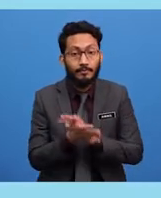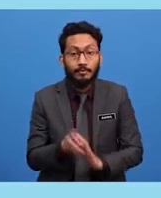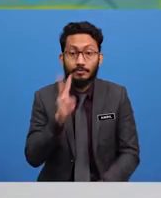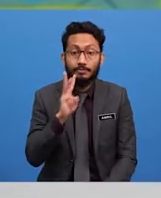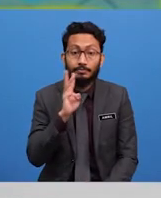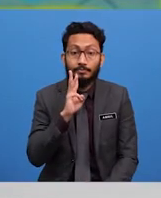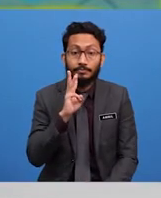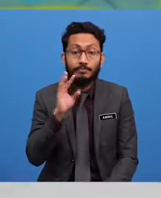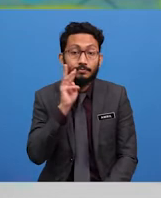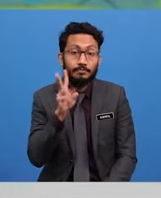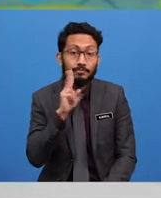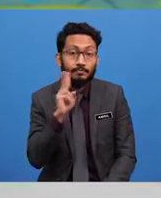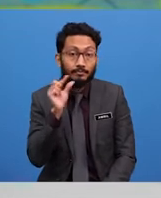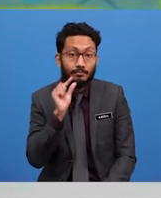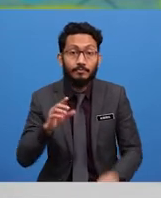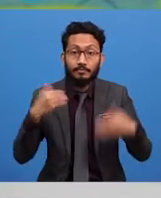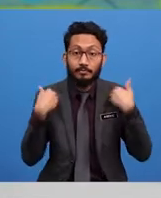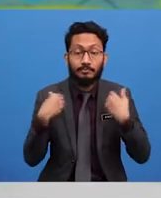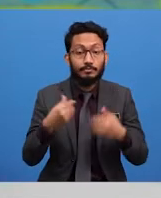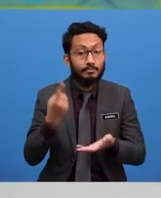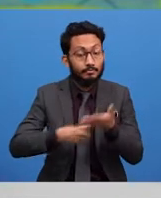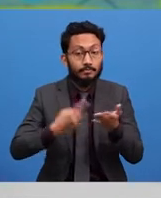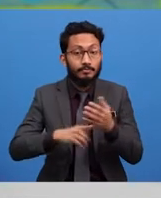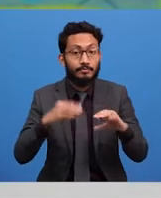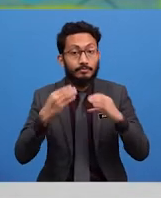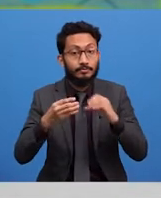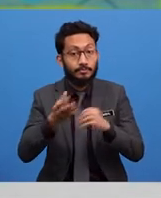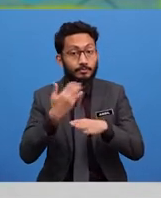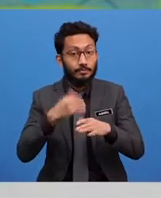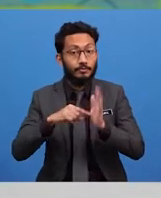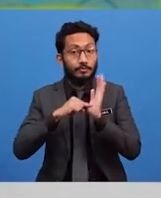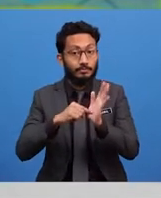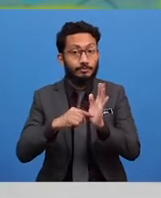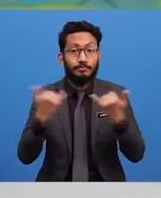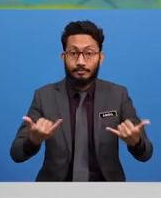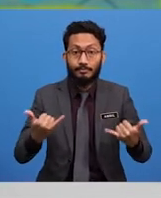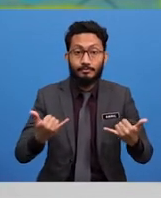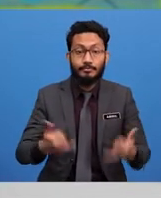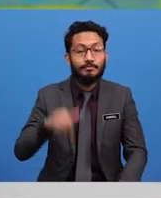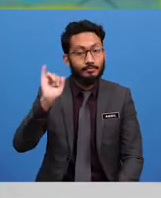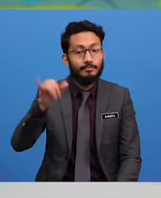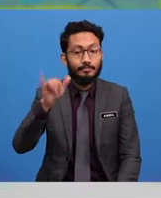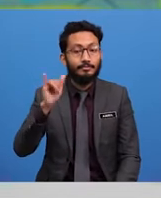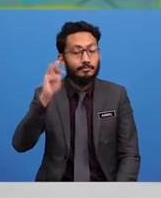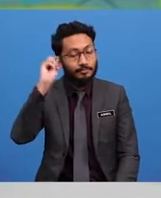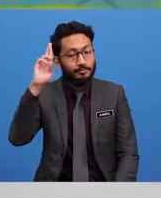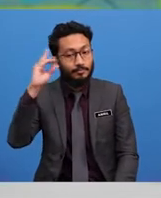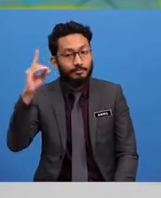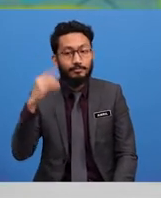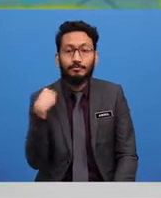So, Grandwiz, do you have anything to say before we end the show for today? Yes, Mr.